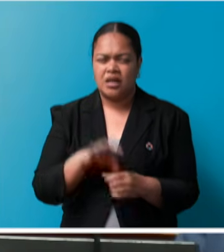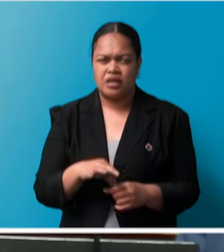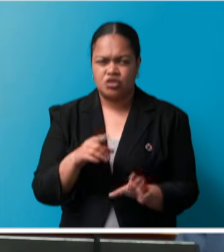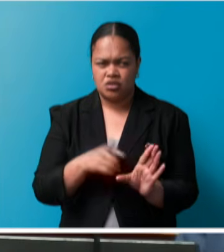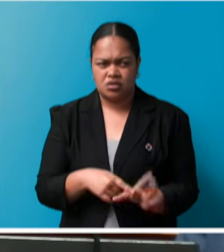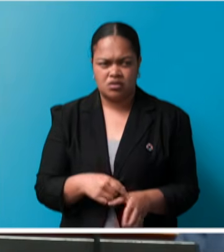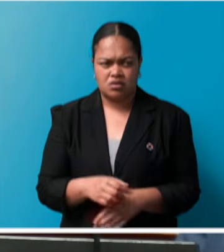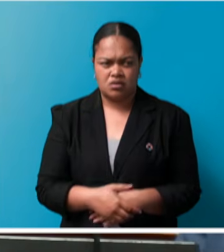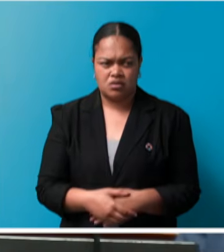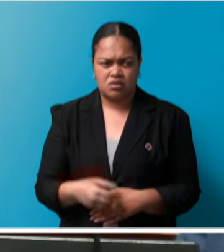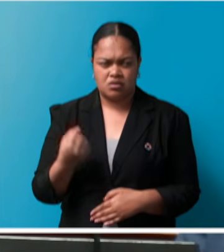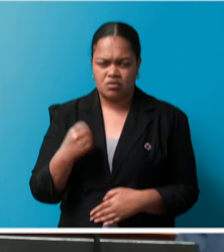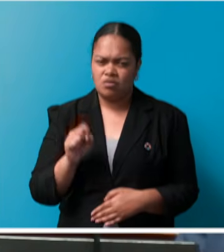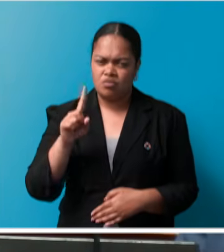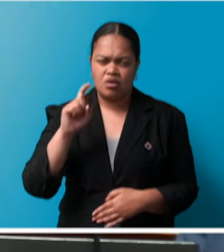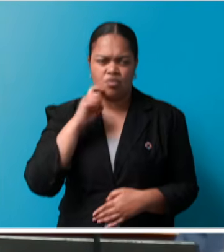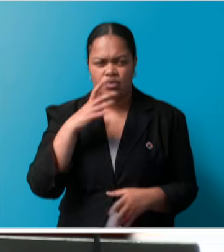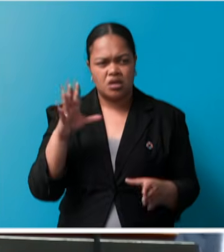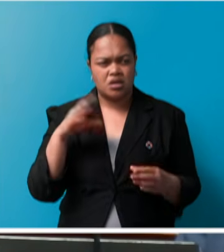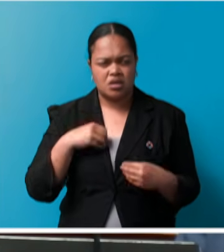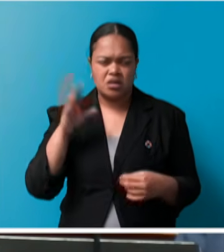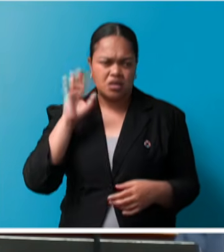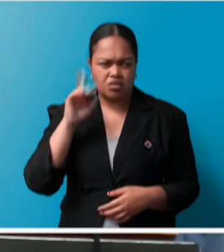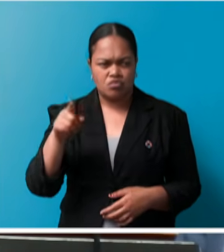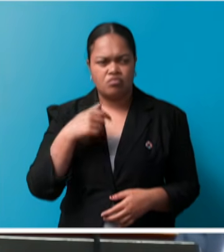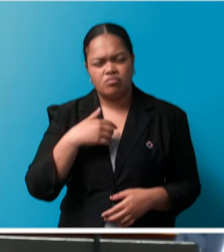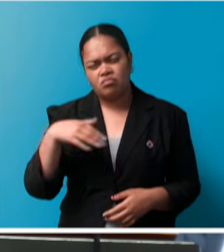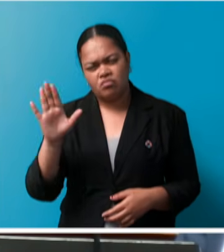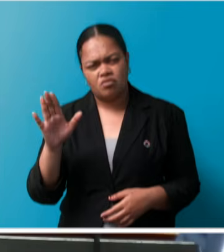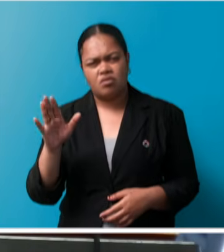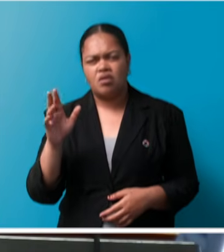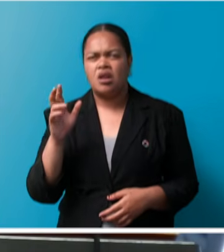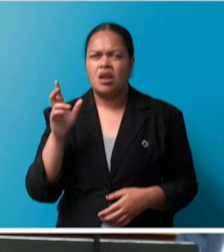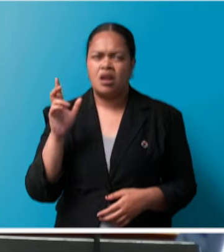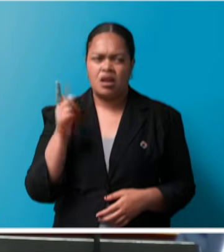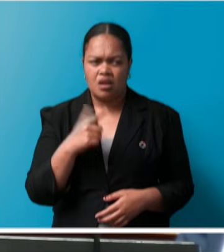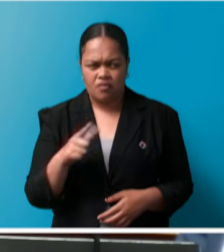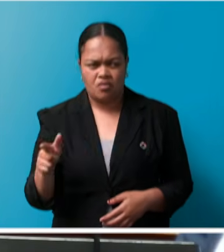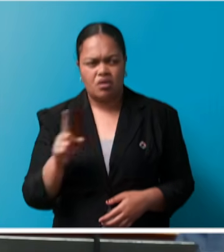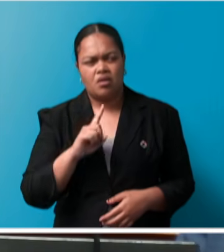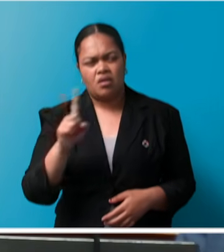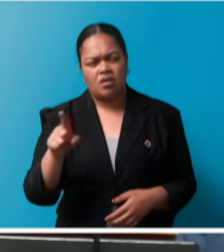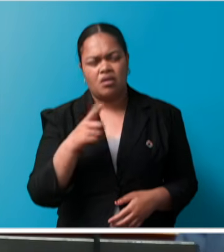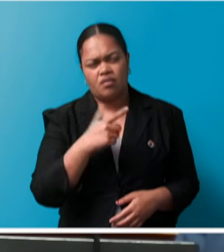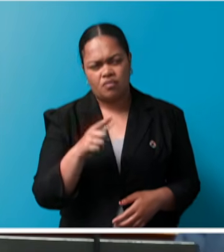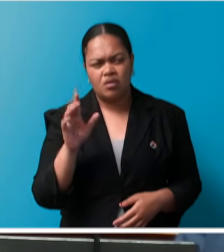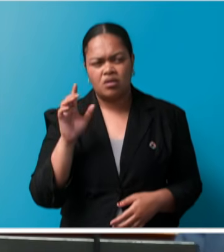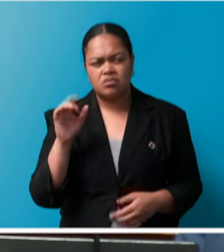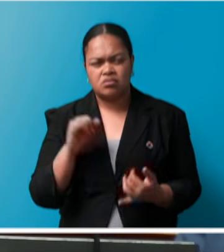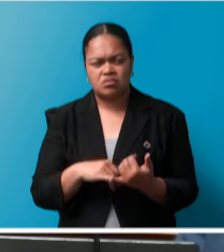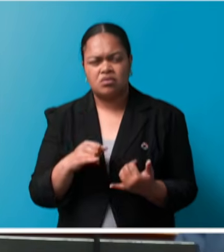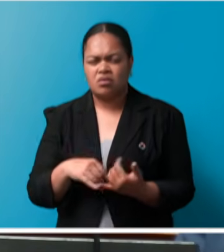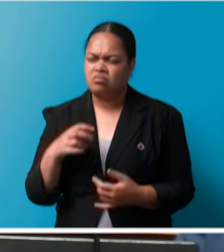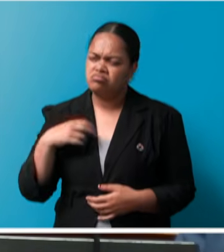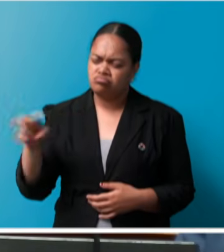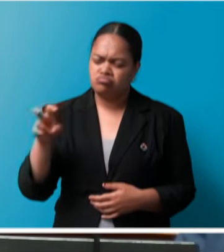Nobody's going to hear you. I have gone to Levuka, I have gone to Lambasa, I have gone to Tribunity, I have gone to everywhere,